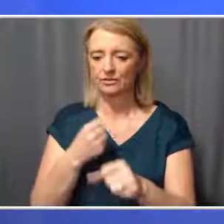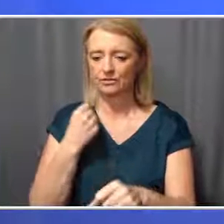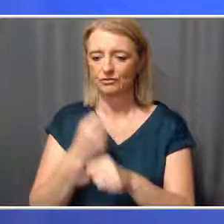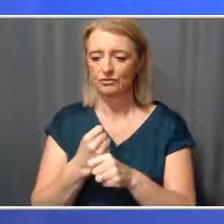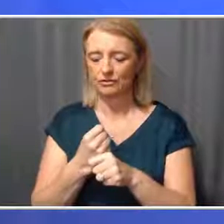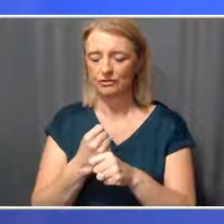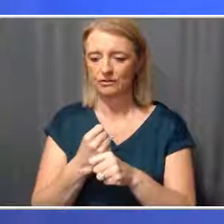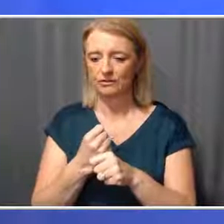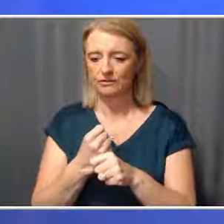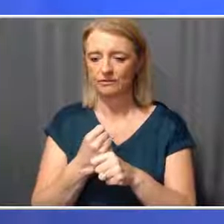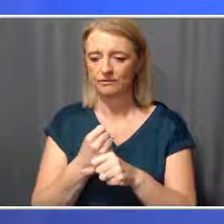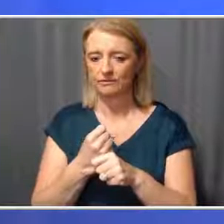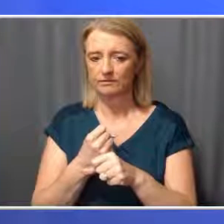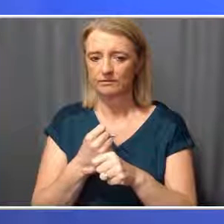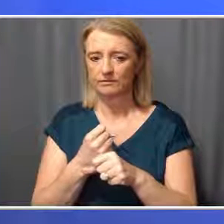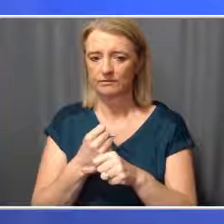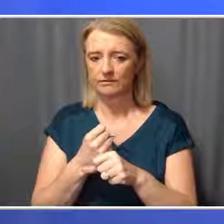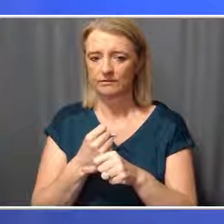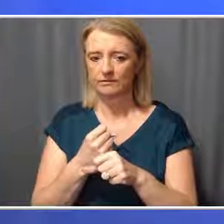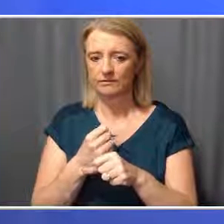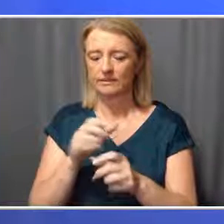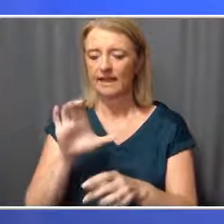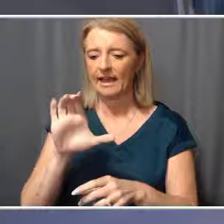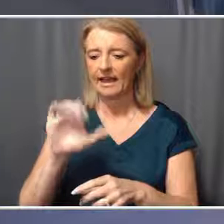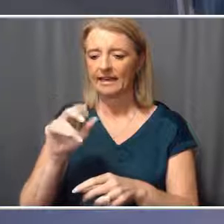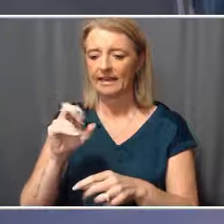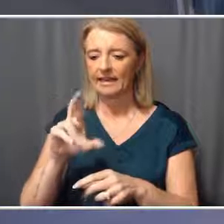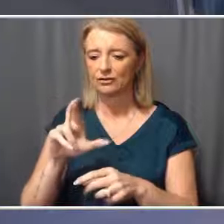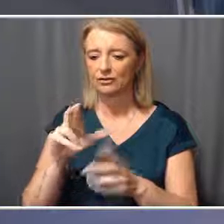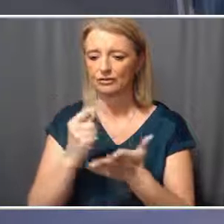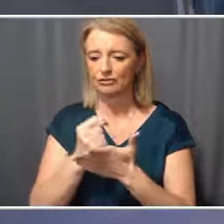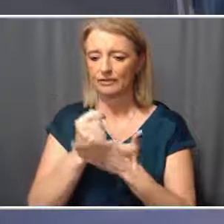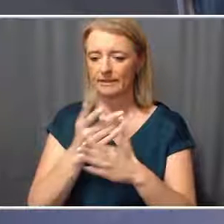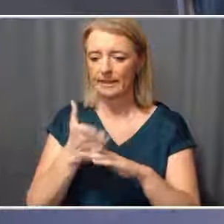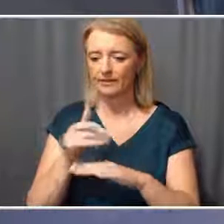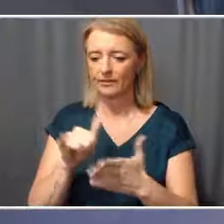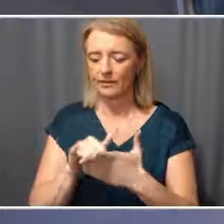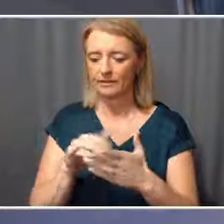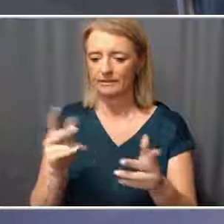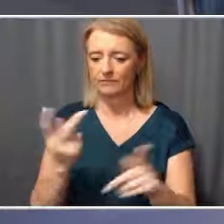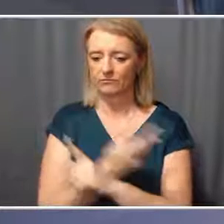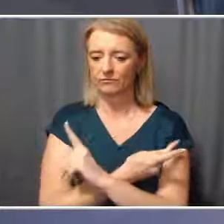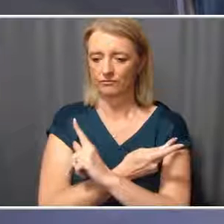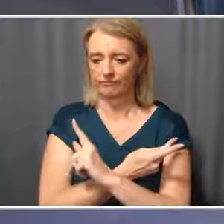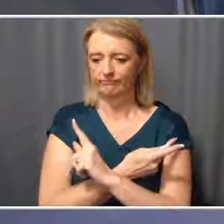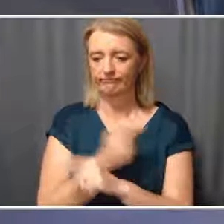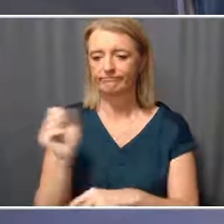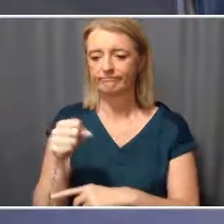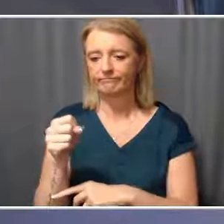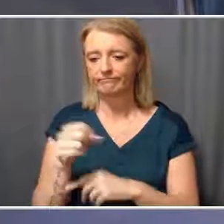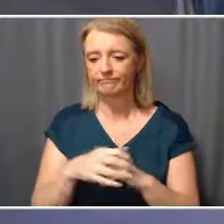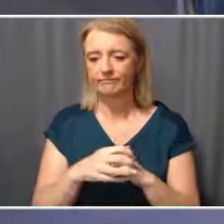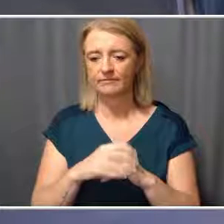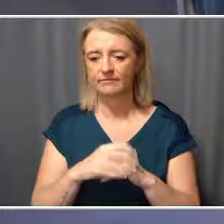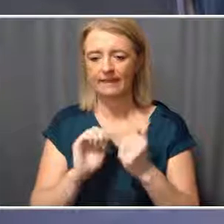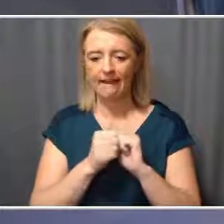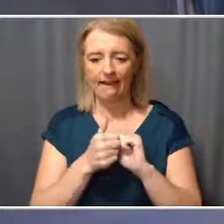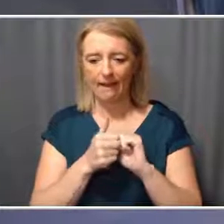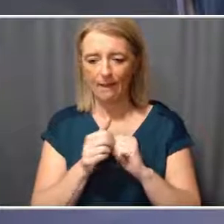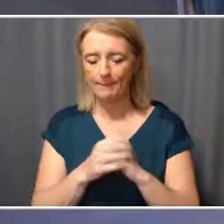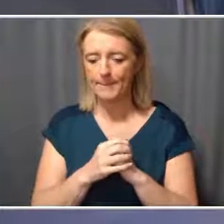more days of the month. So how you mentioned the frequency and the intensity, but how often would you have these